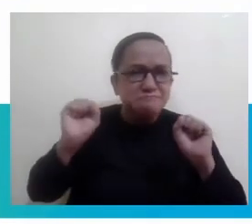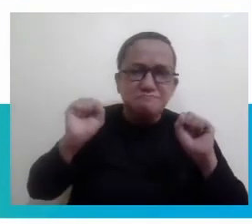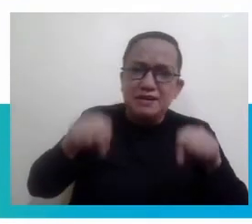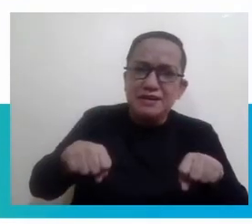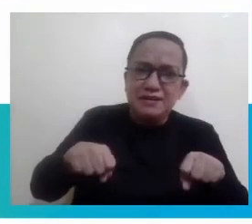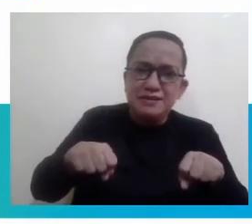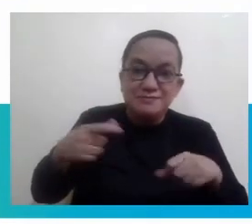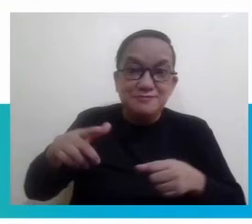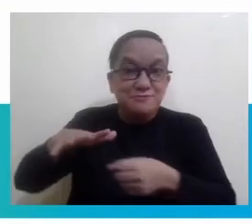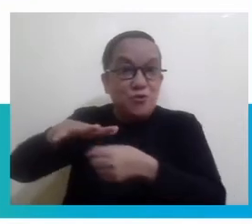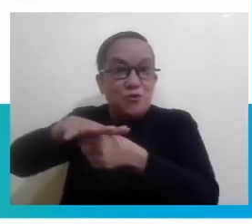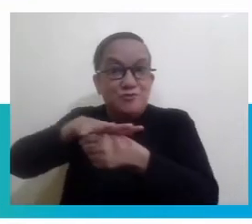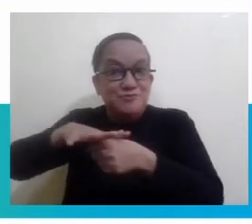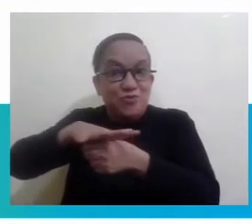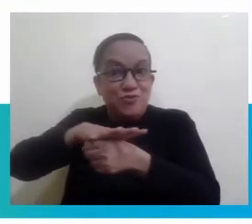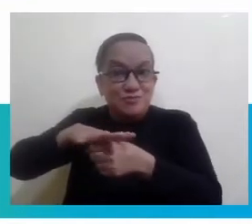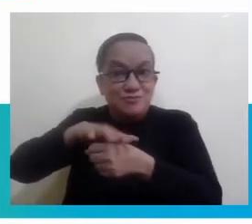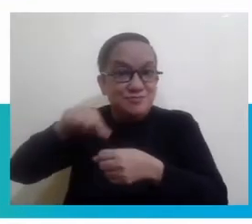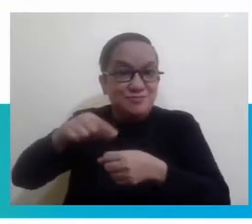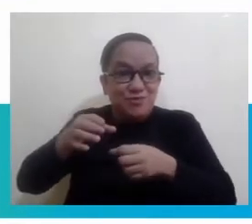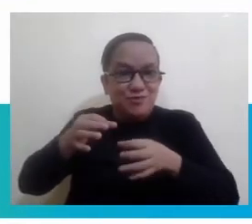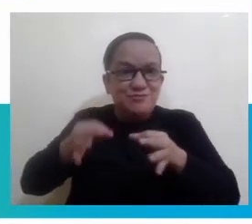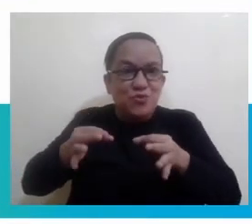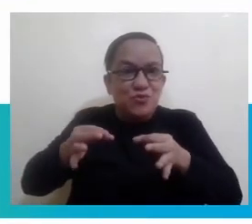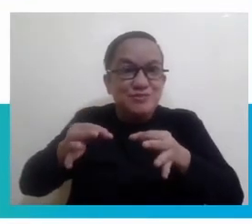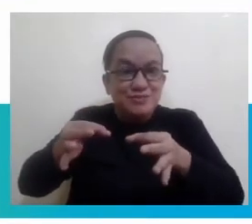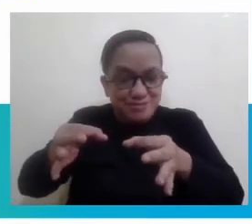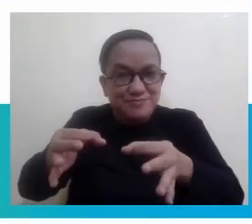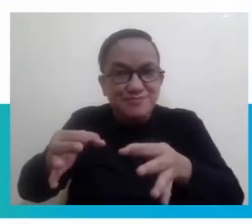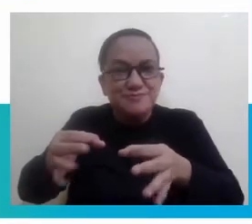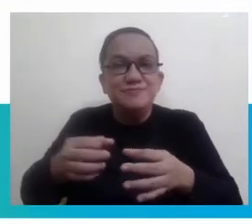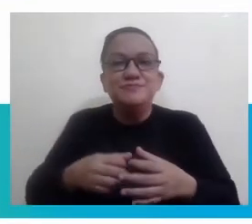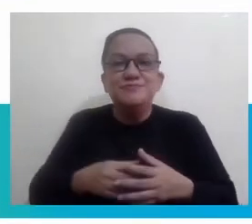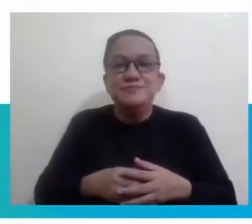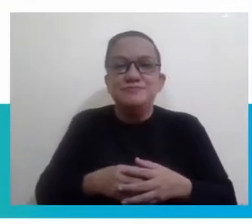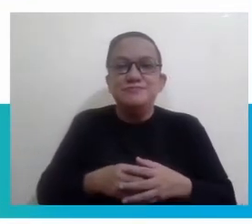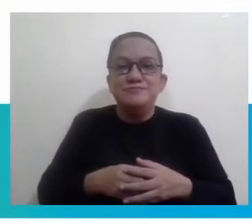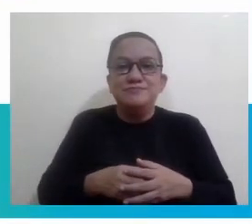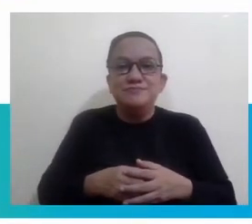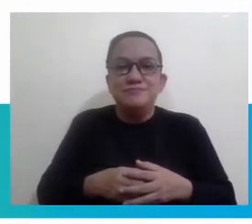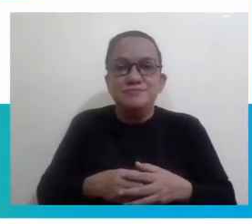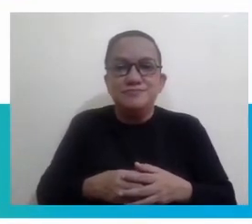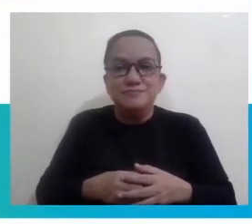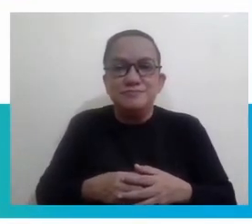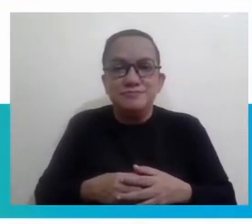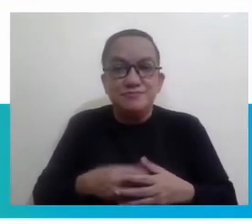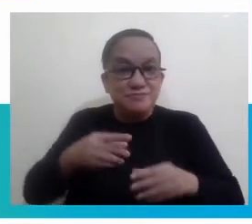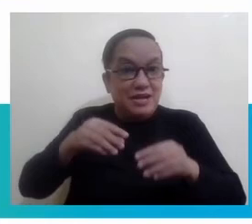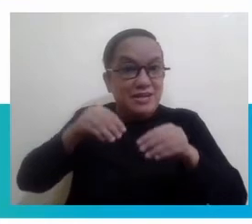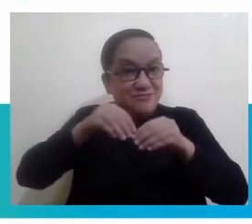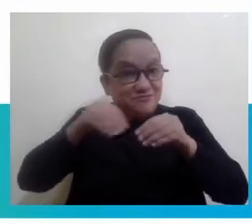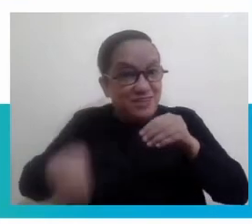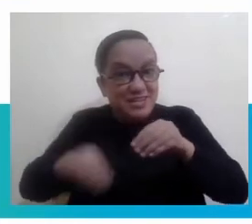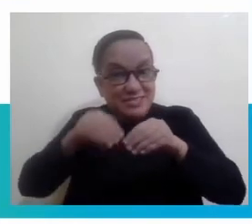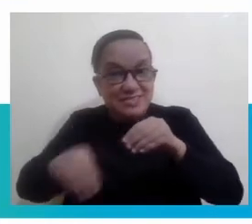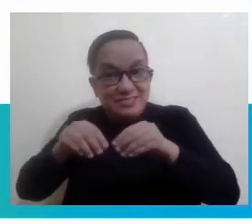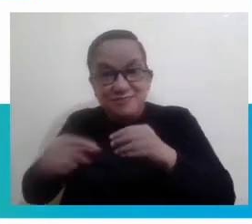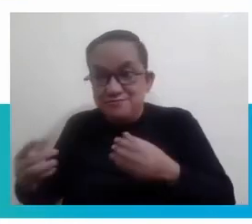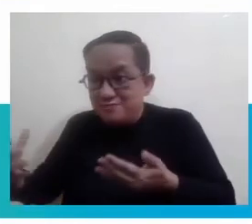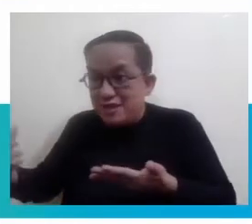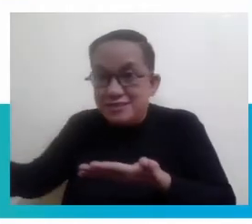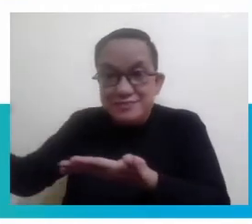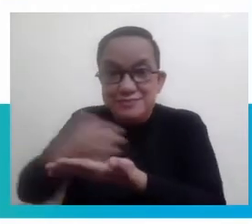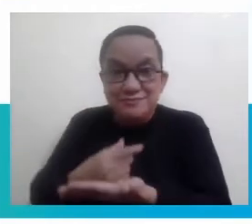on the gardenings or agriculture activities or production for their income. So